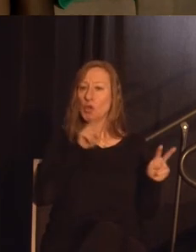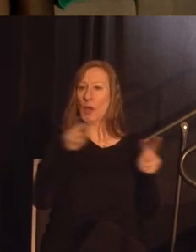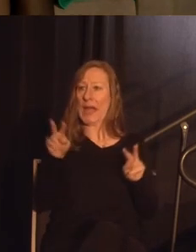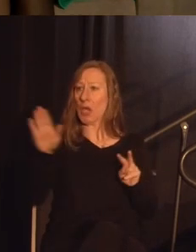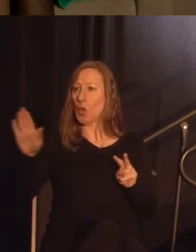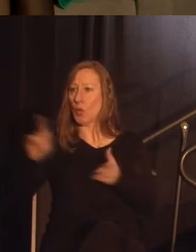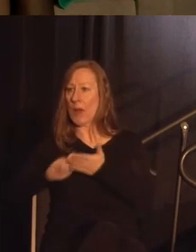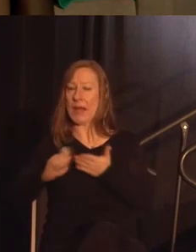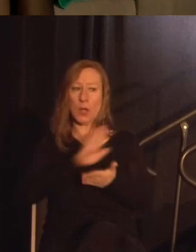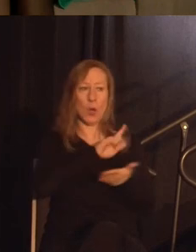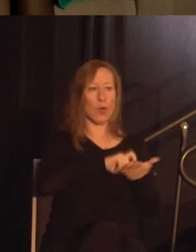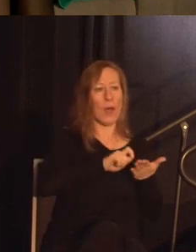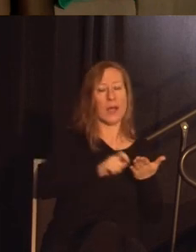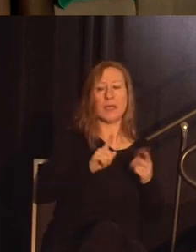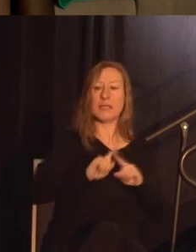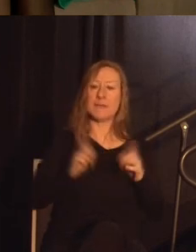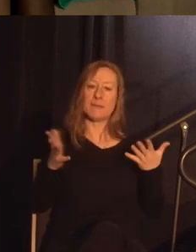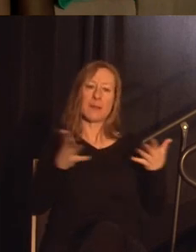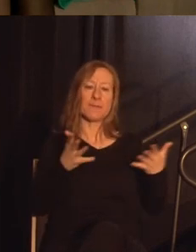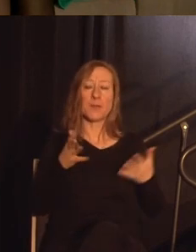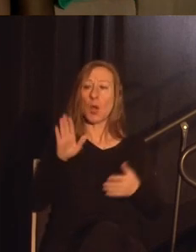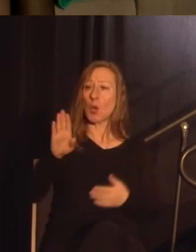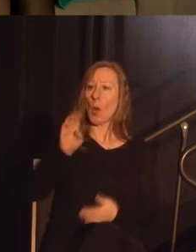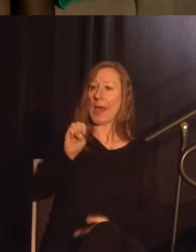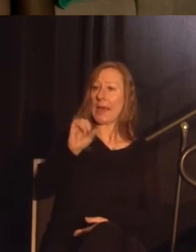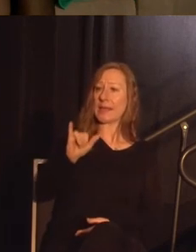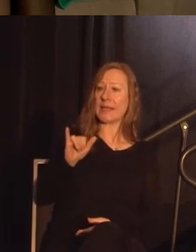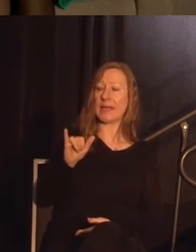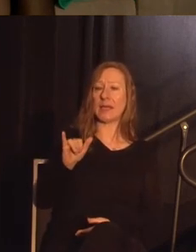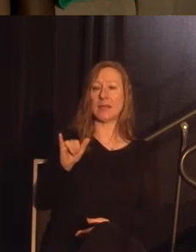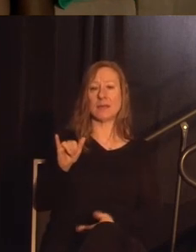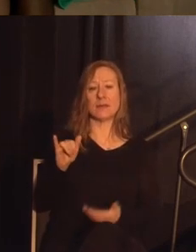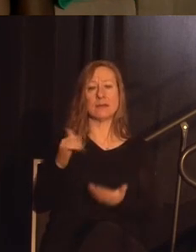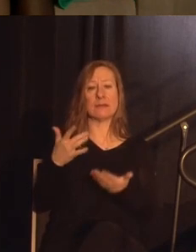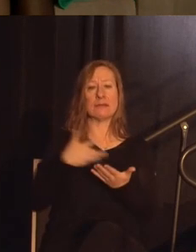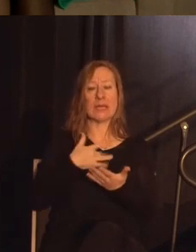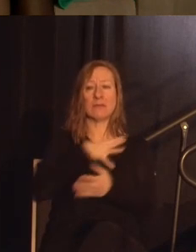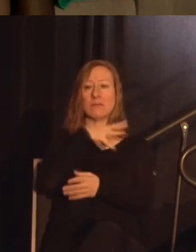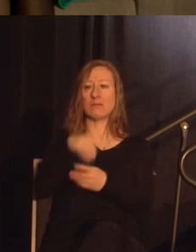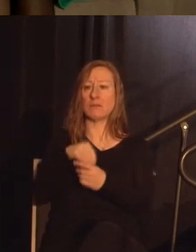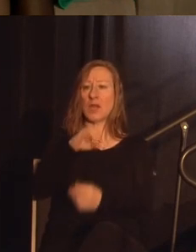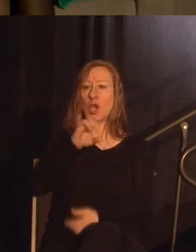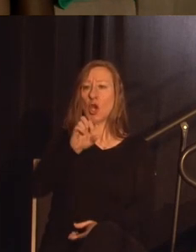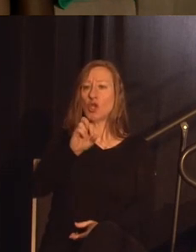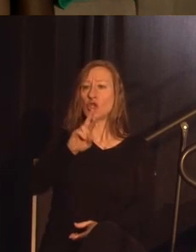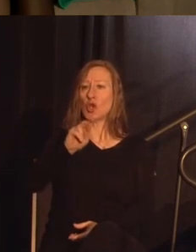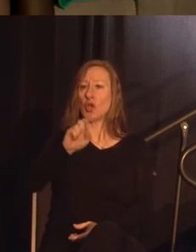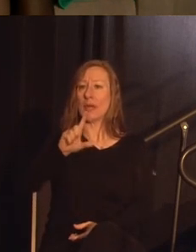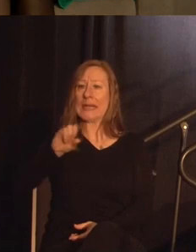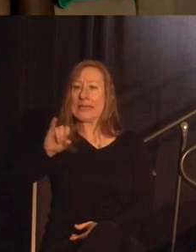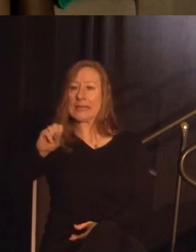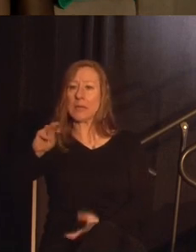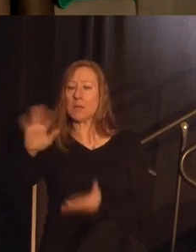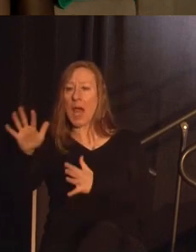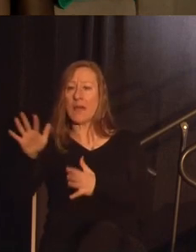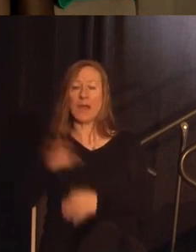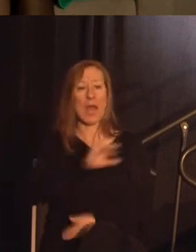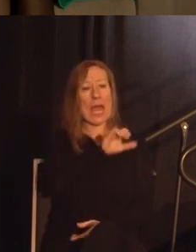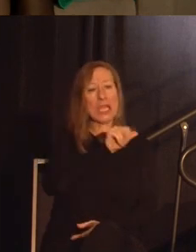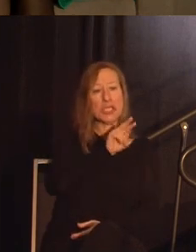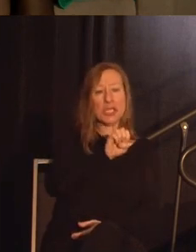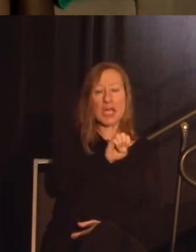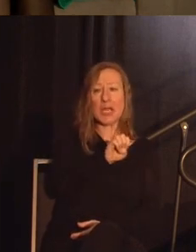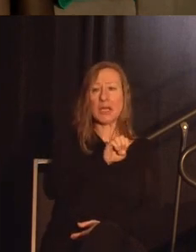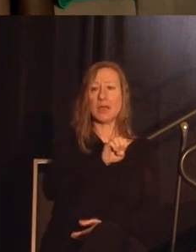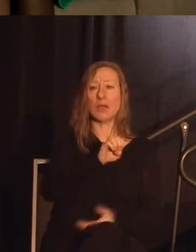memoir are sort of like at the intersection of journalism and, you know, sometimes closer and sometimes farther off. And Jane, that you're writing memoir at